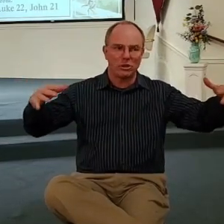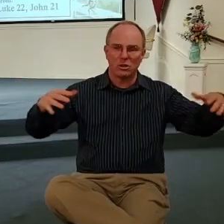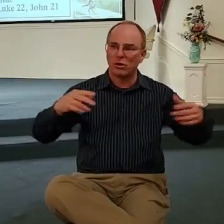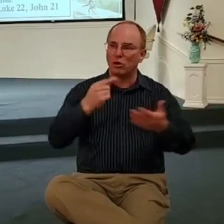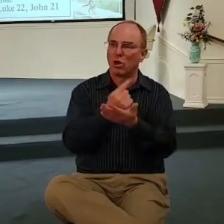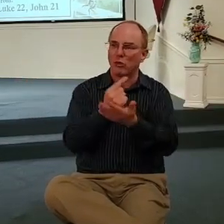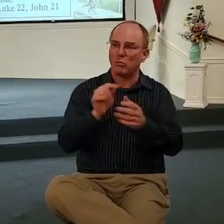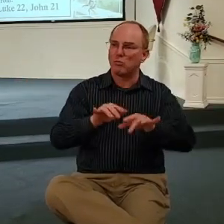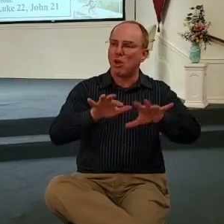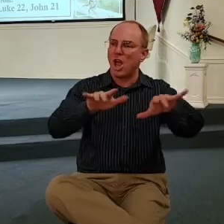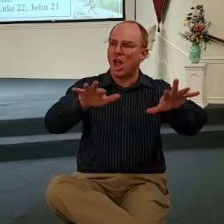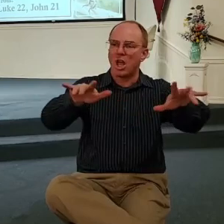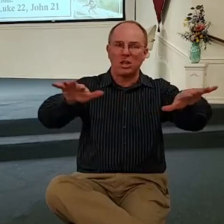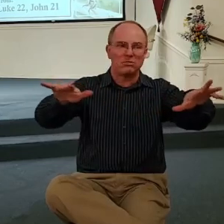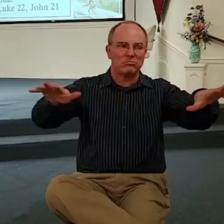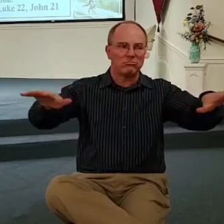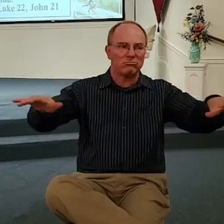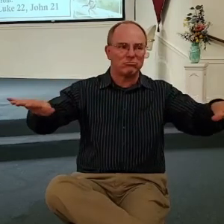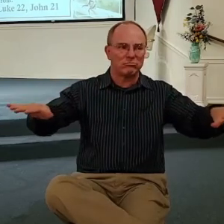spread.